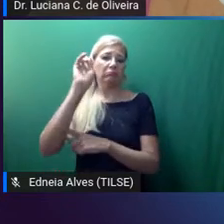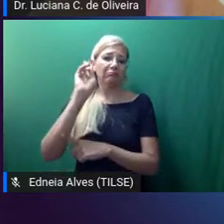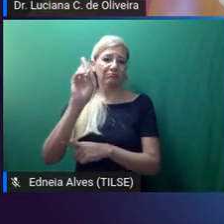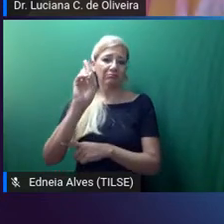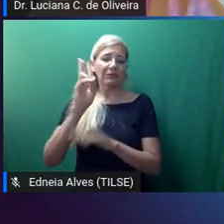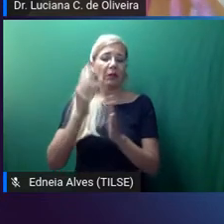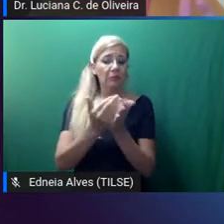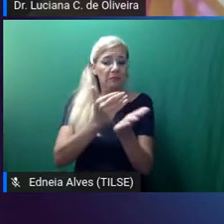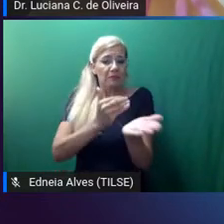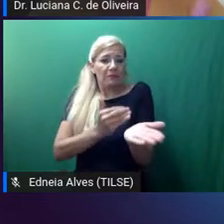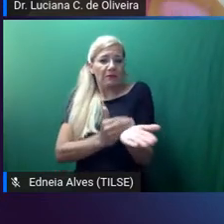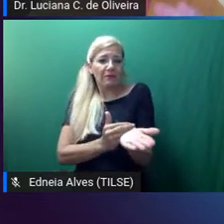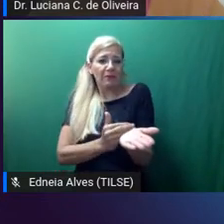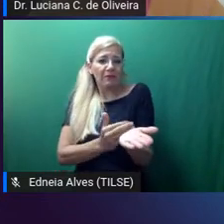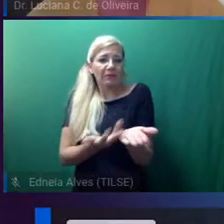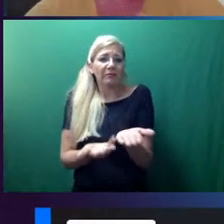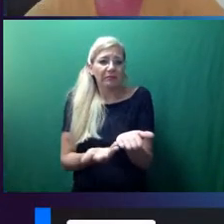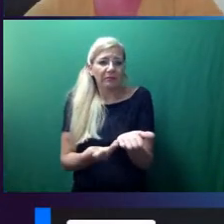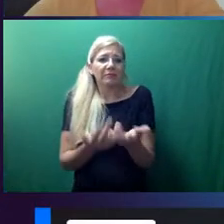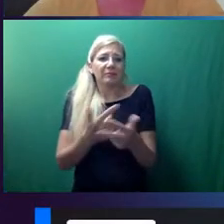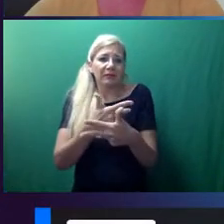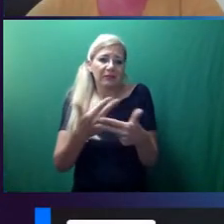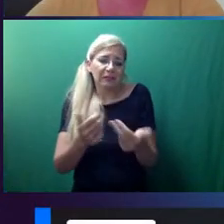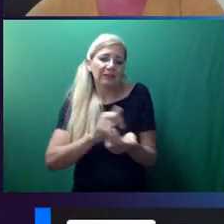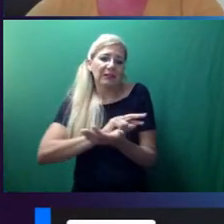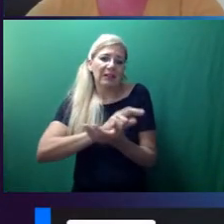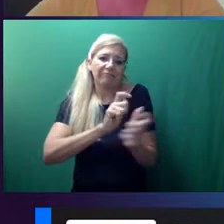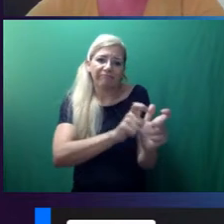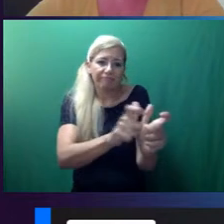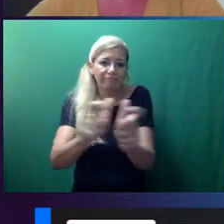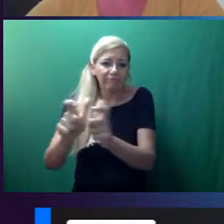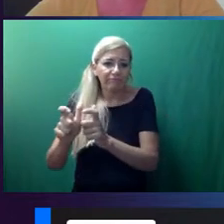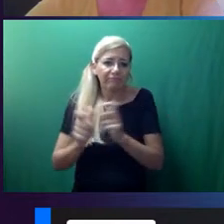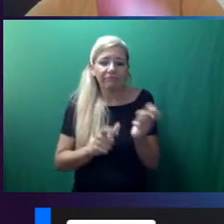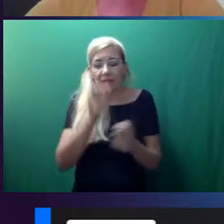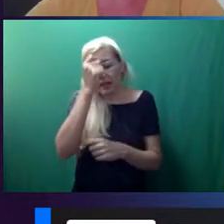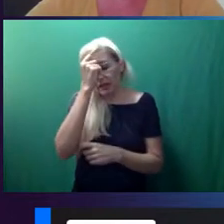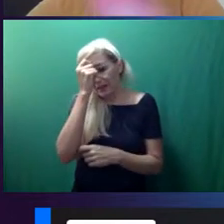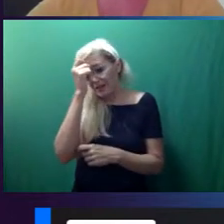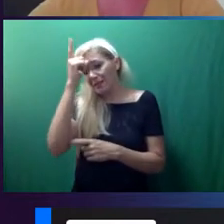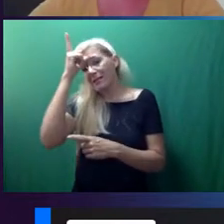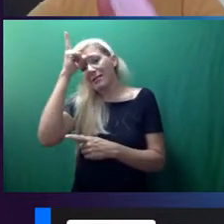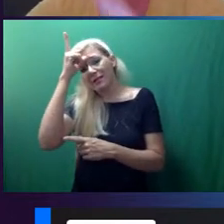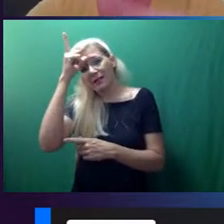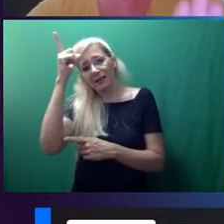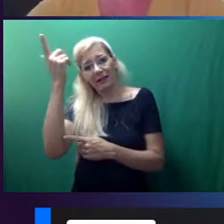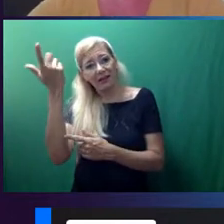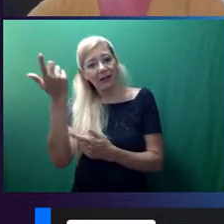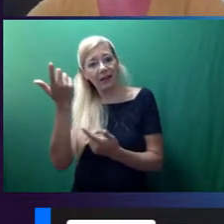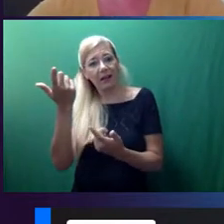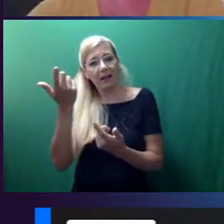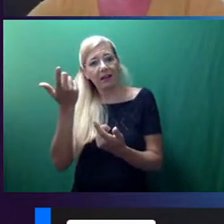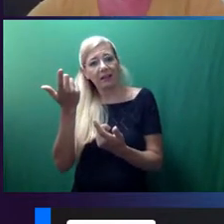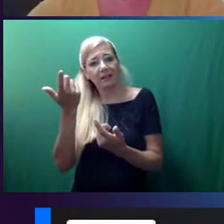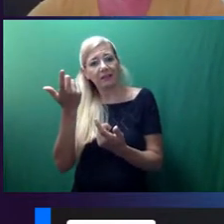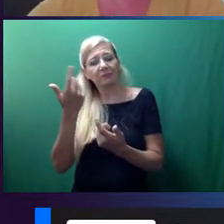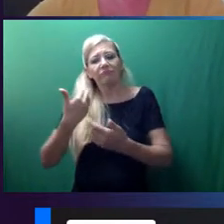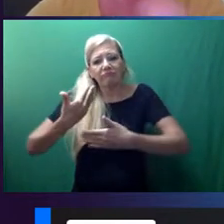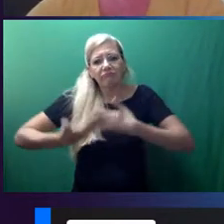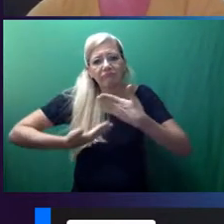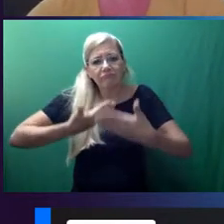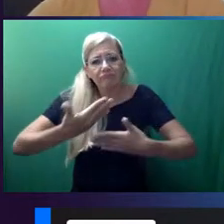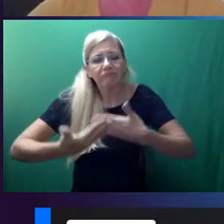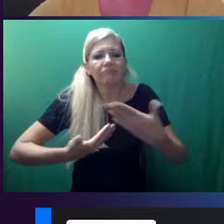in a couple of different places, this idea of moving beyond a monolingual